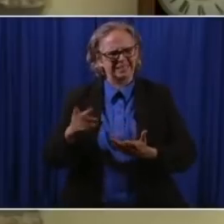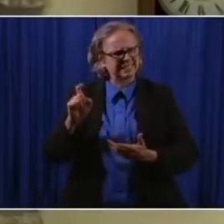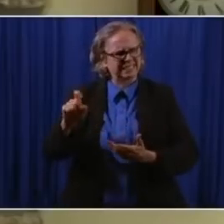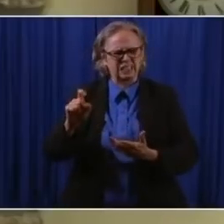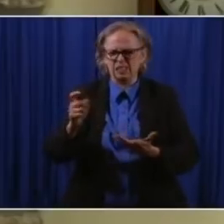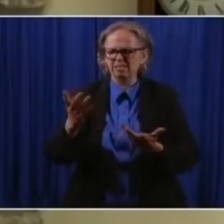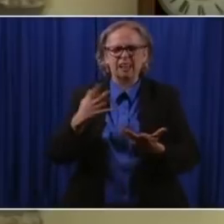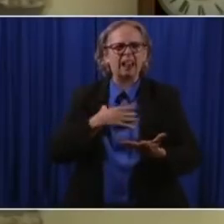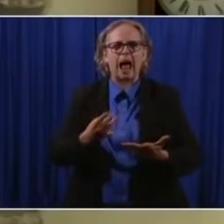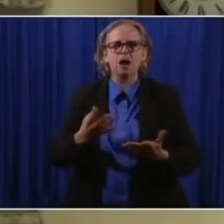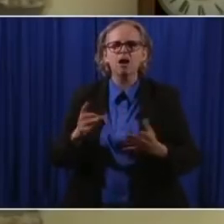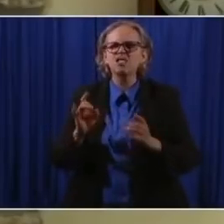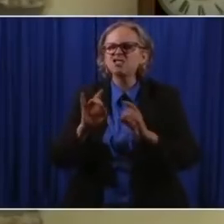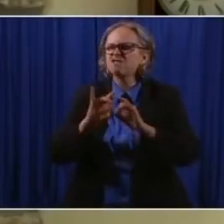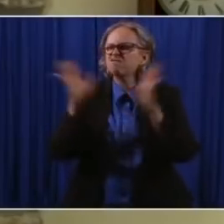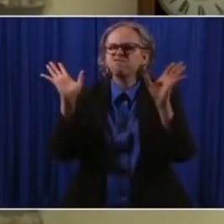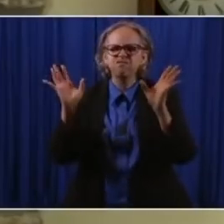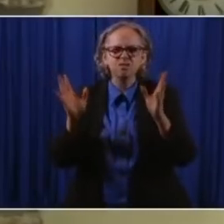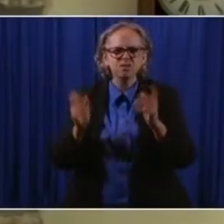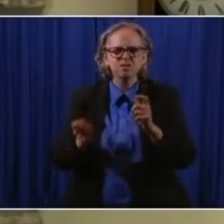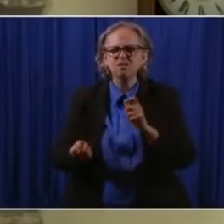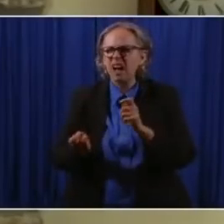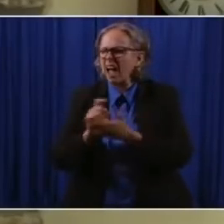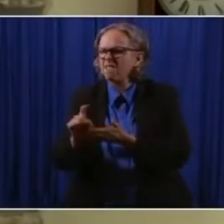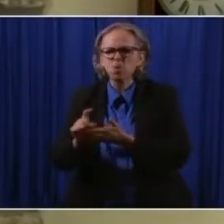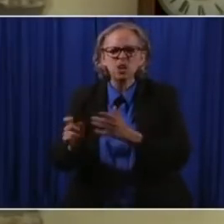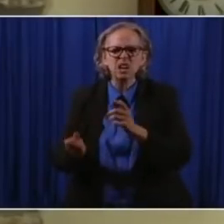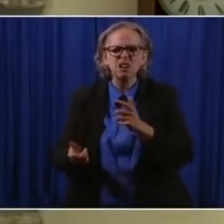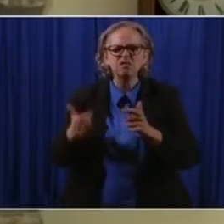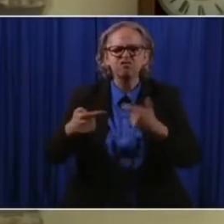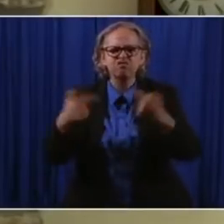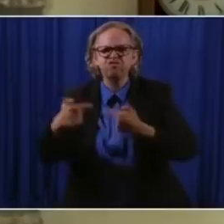week. If we could remove them,